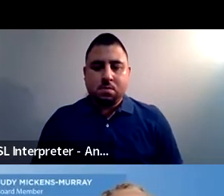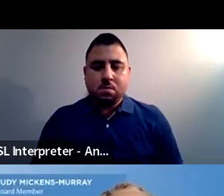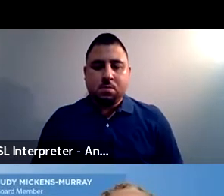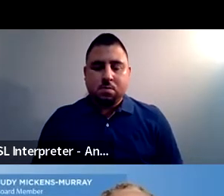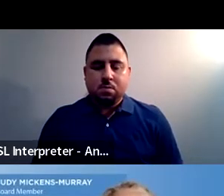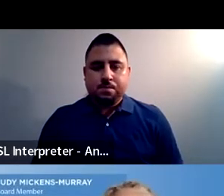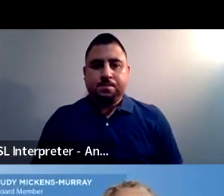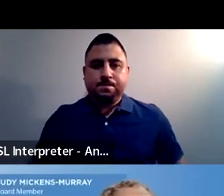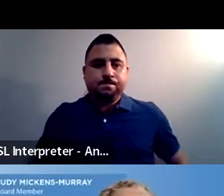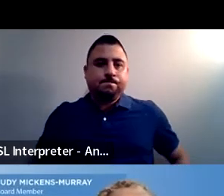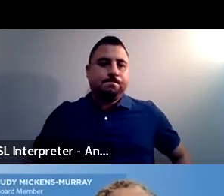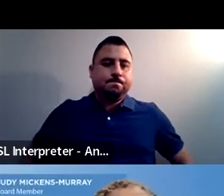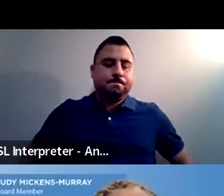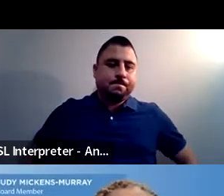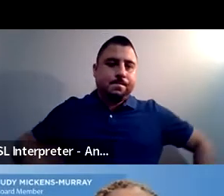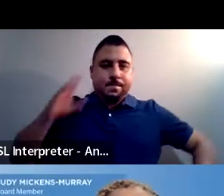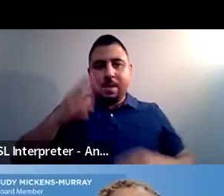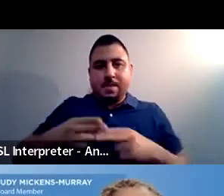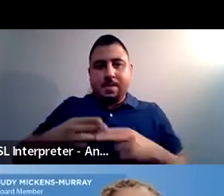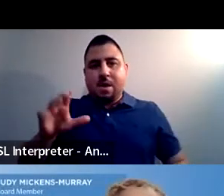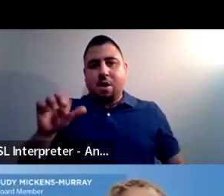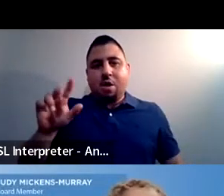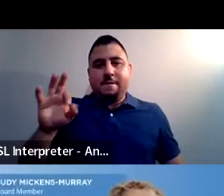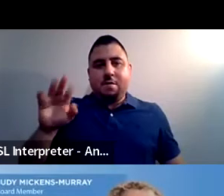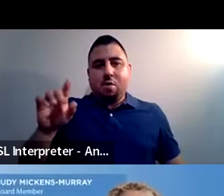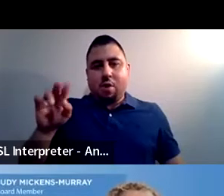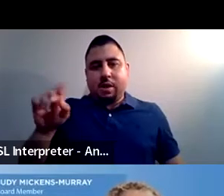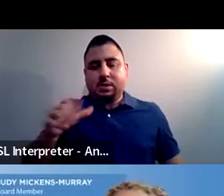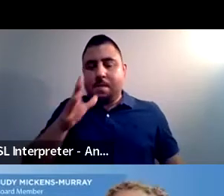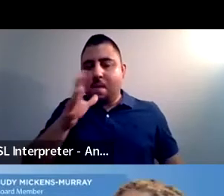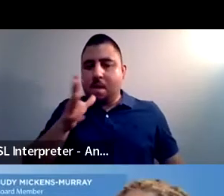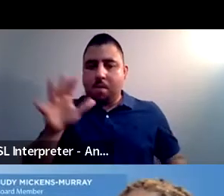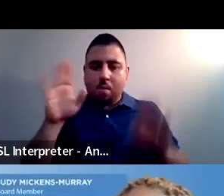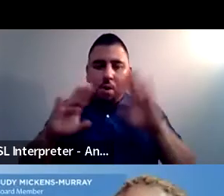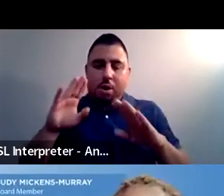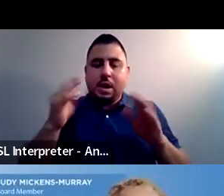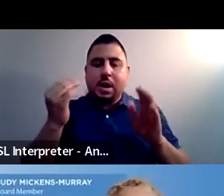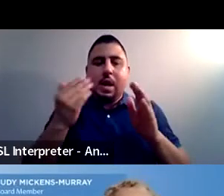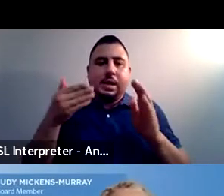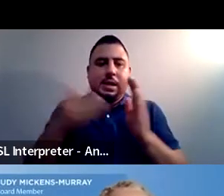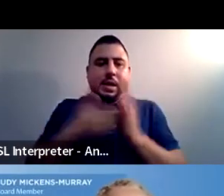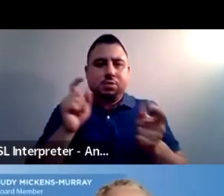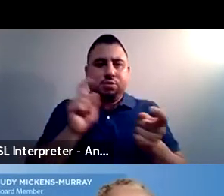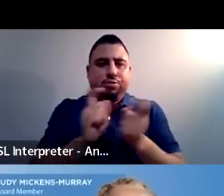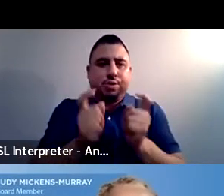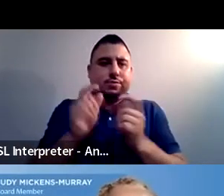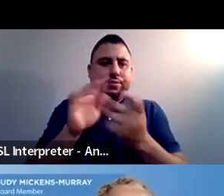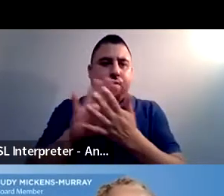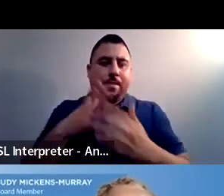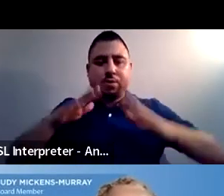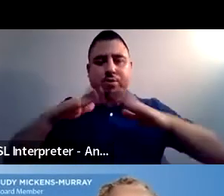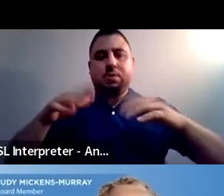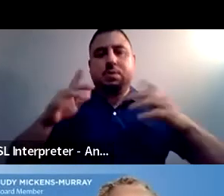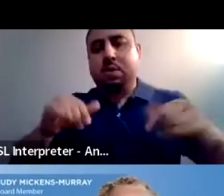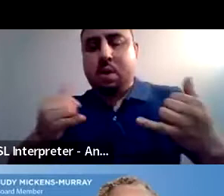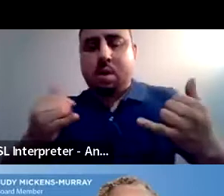noche. Okay, my name is Clara Flores and I am a mom and I am worried and against the change of the school that my child is